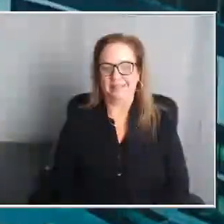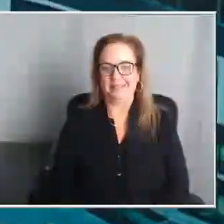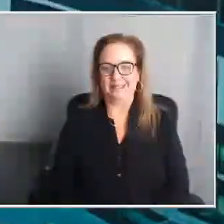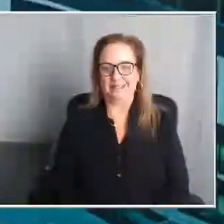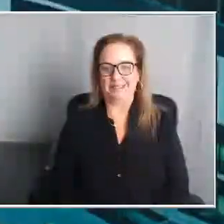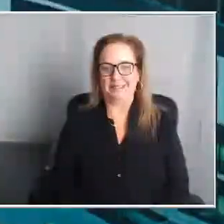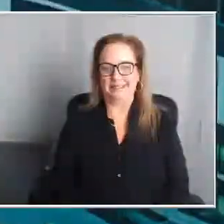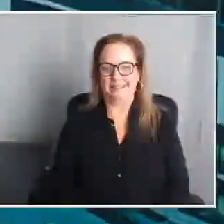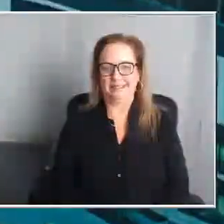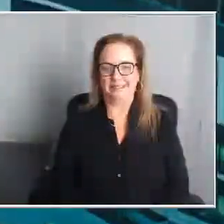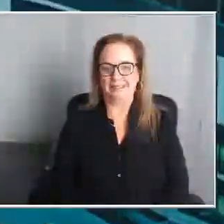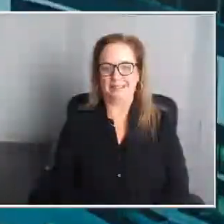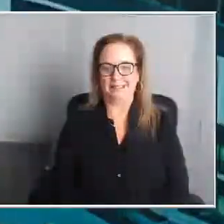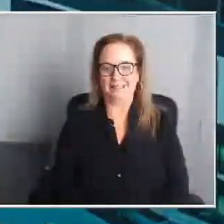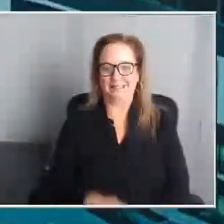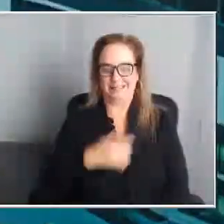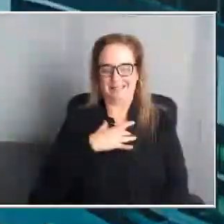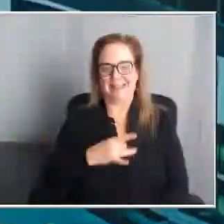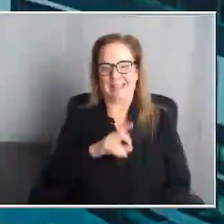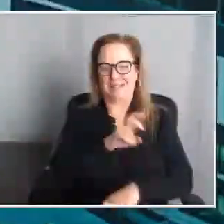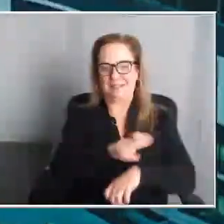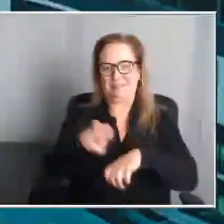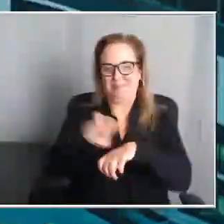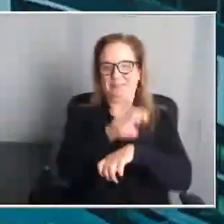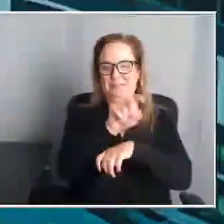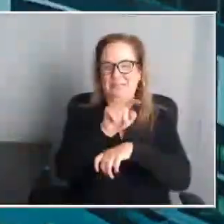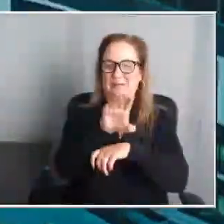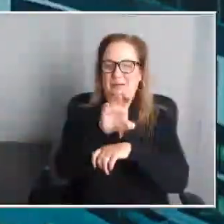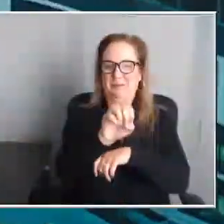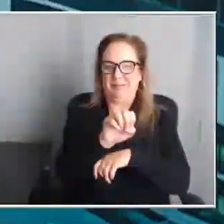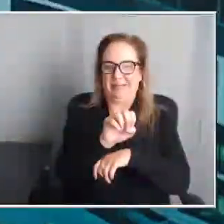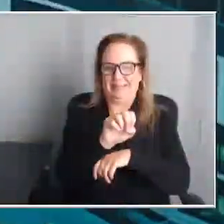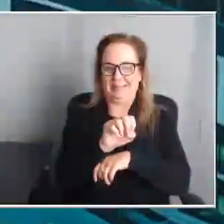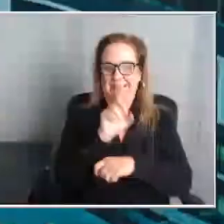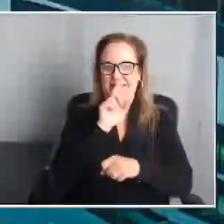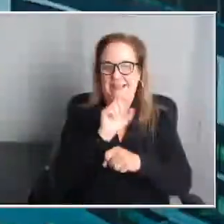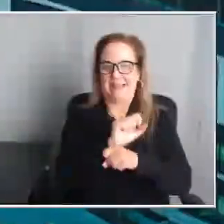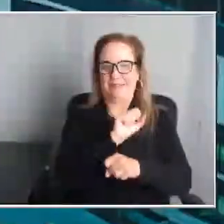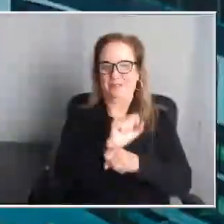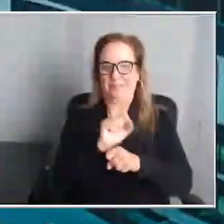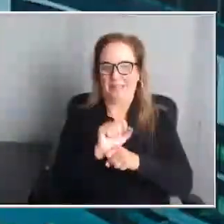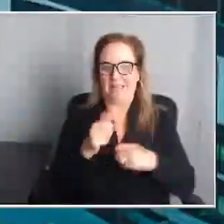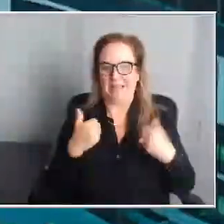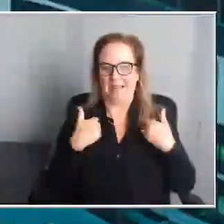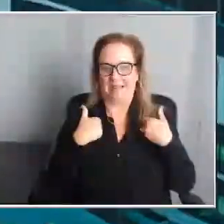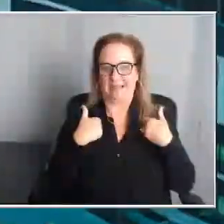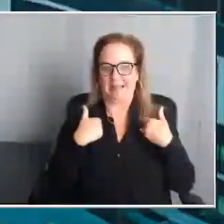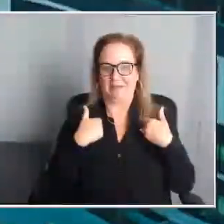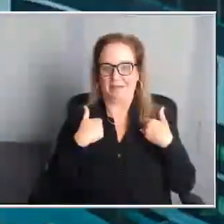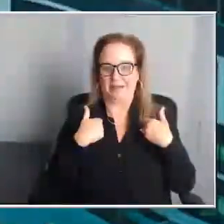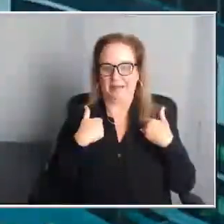Yes, because I actually have figured